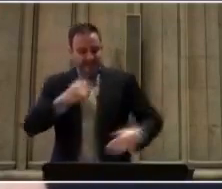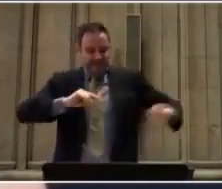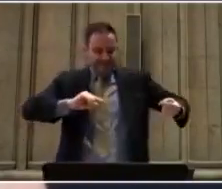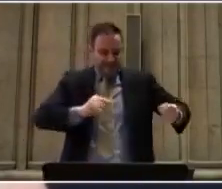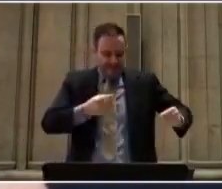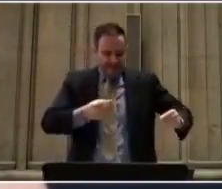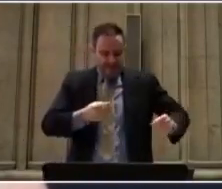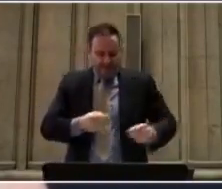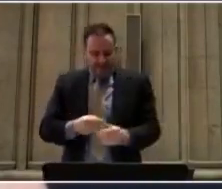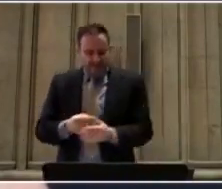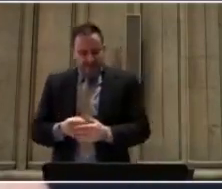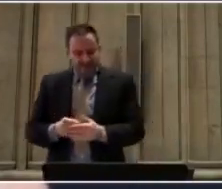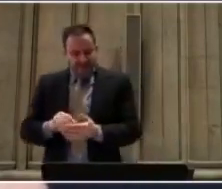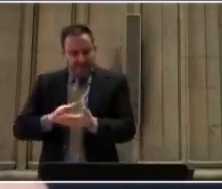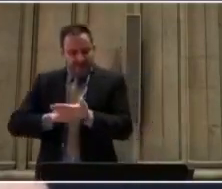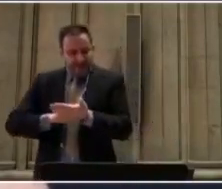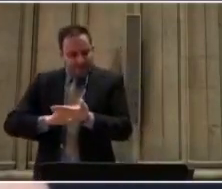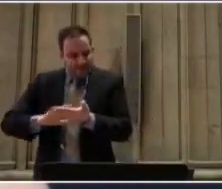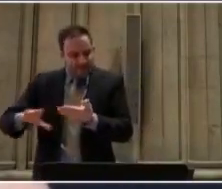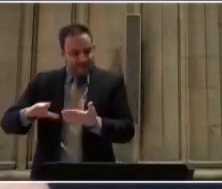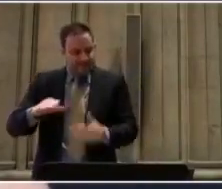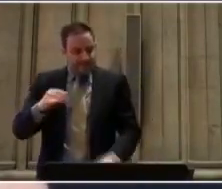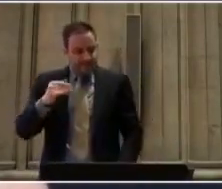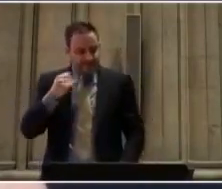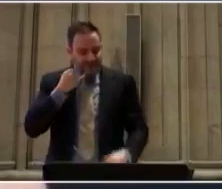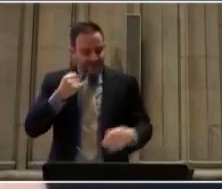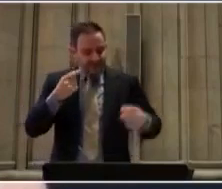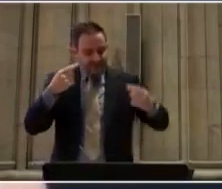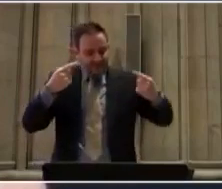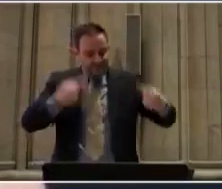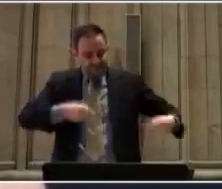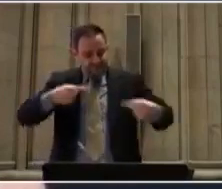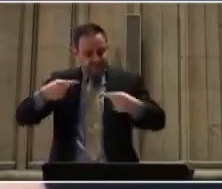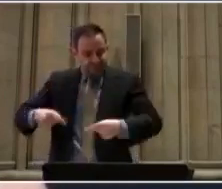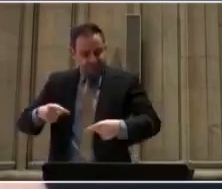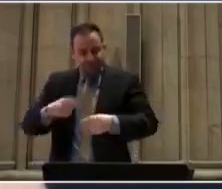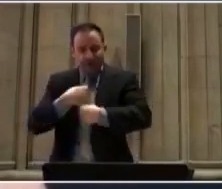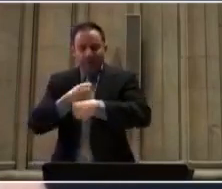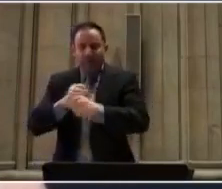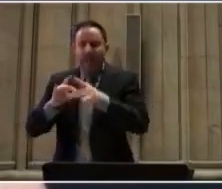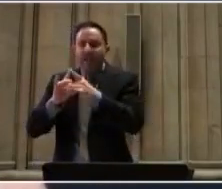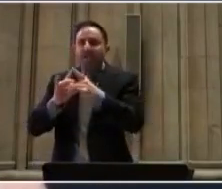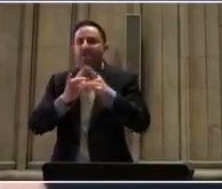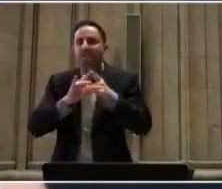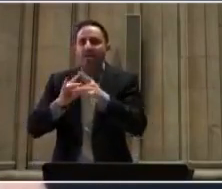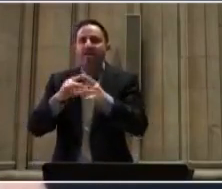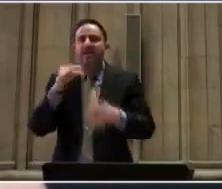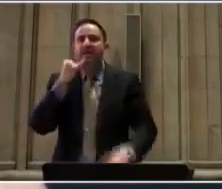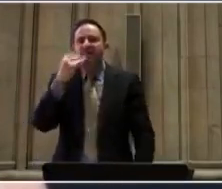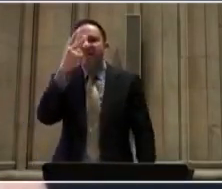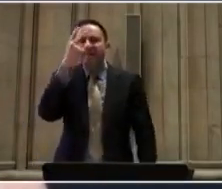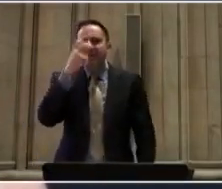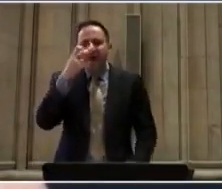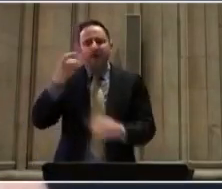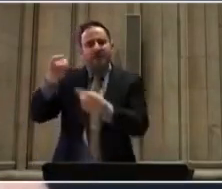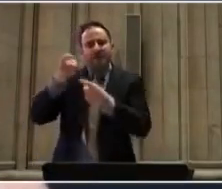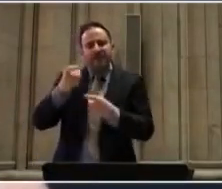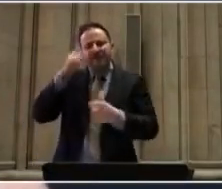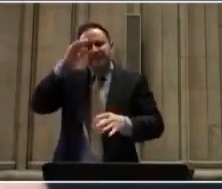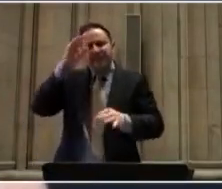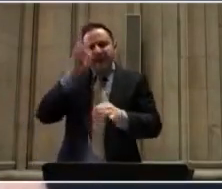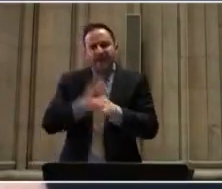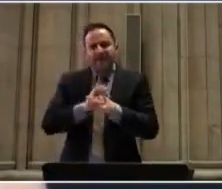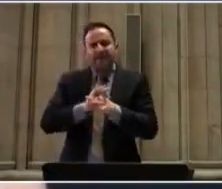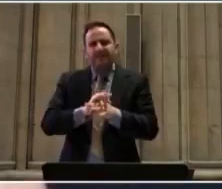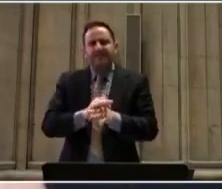injury, pardon. Where there is discord, union. Where there is doubt, faith. Where